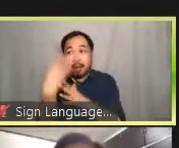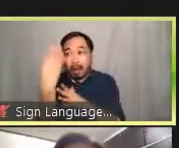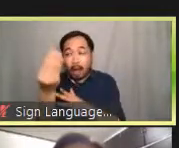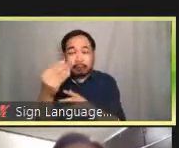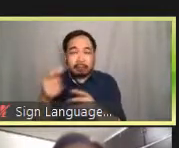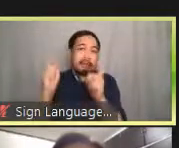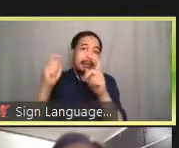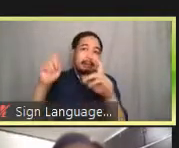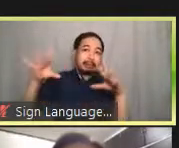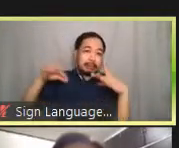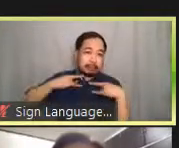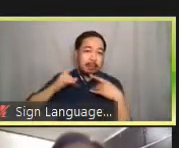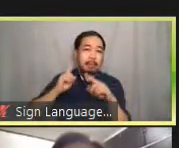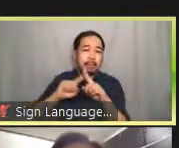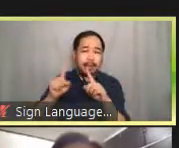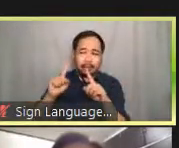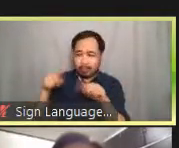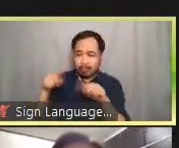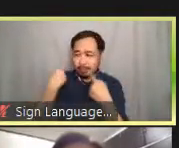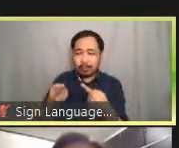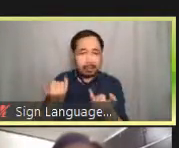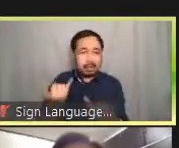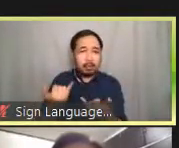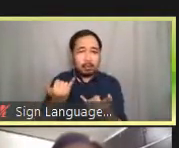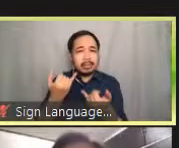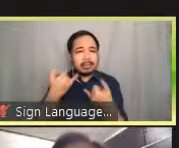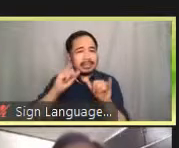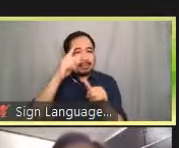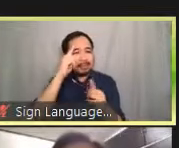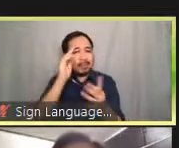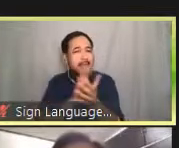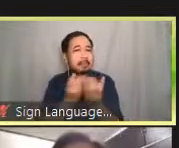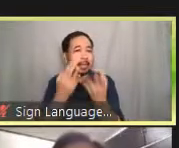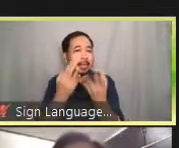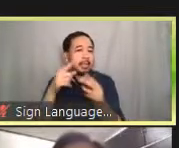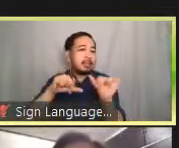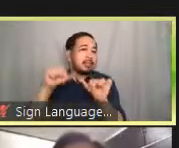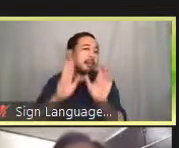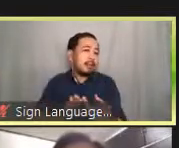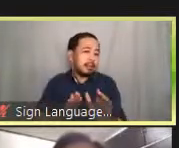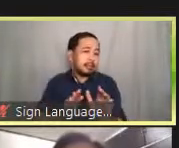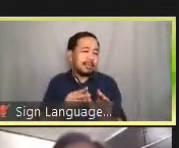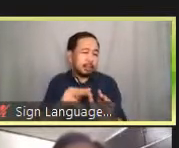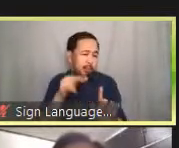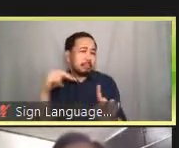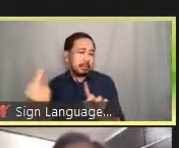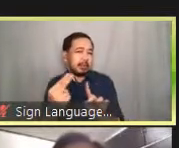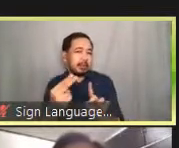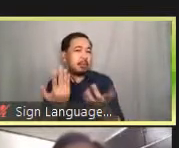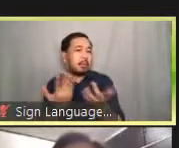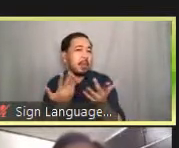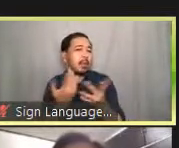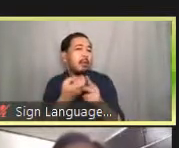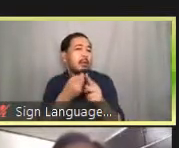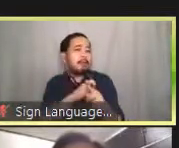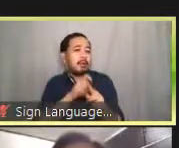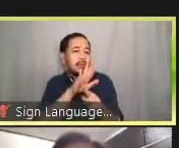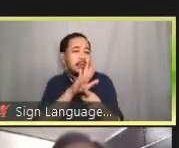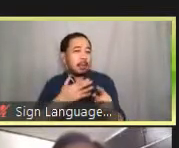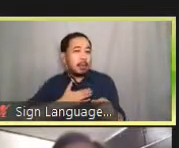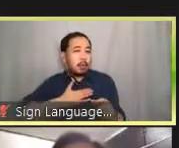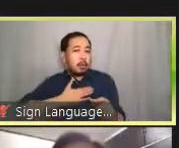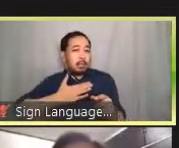But we still believe and still believe that it is based on